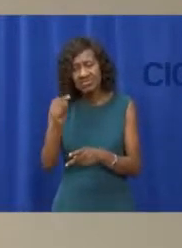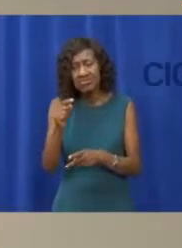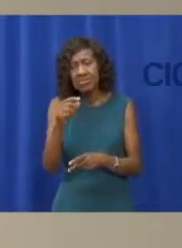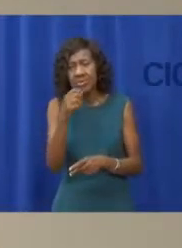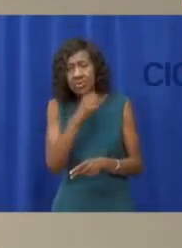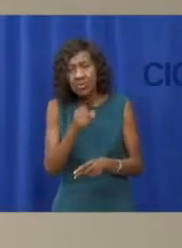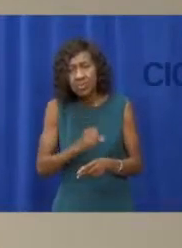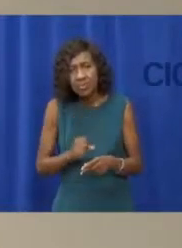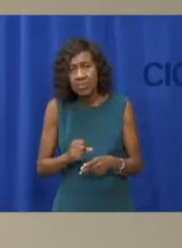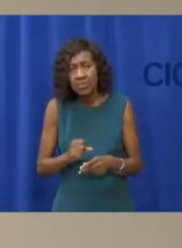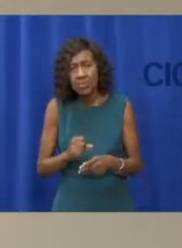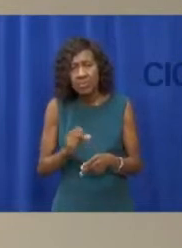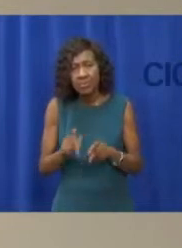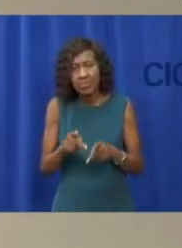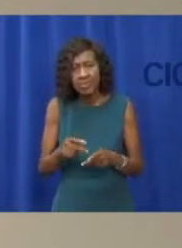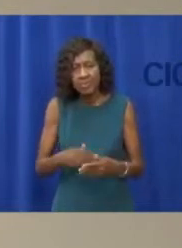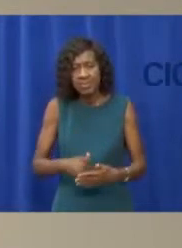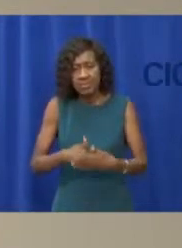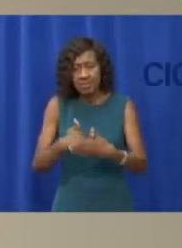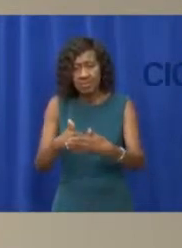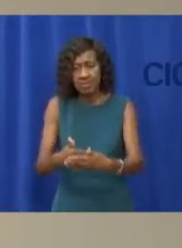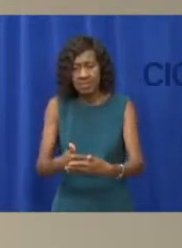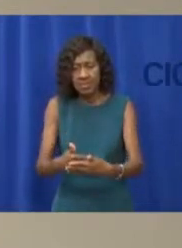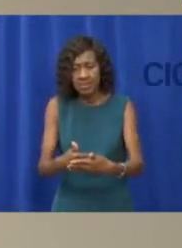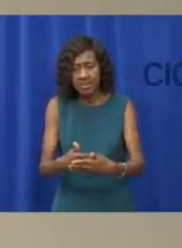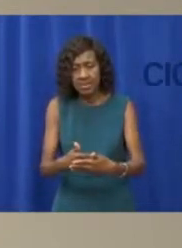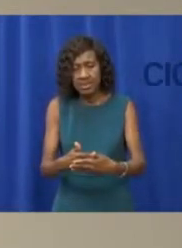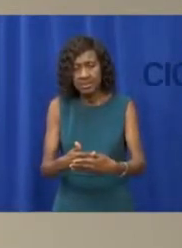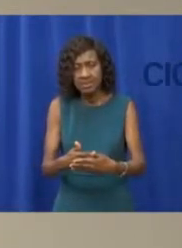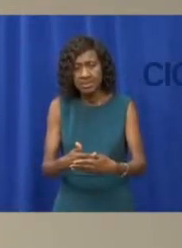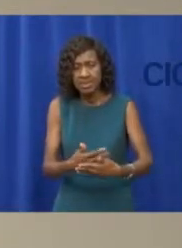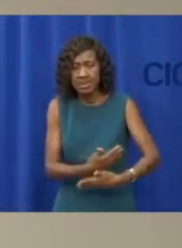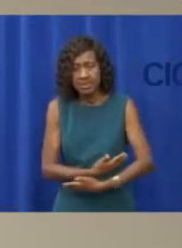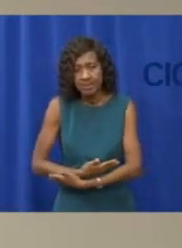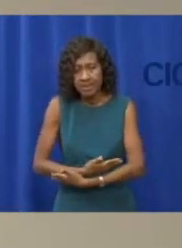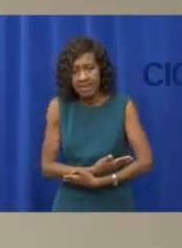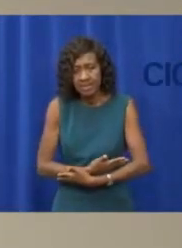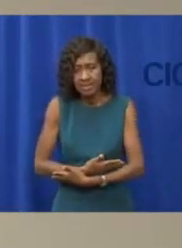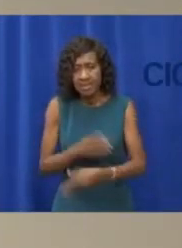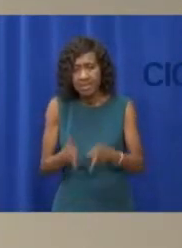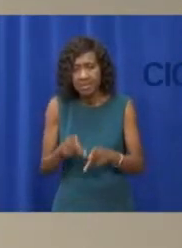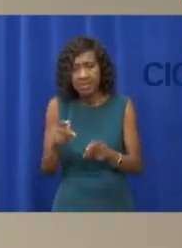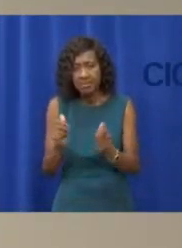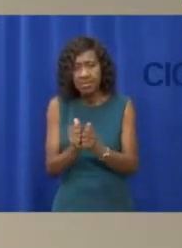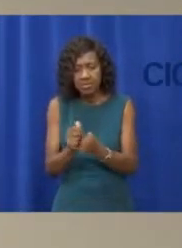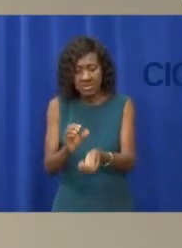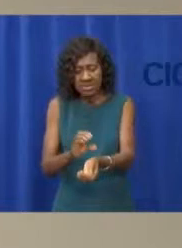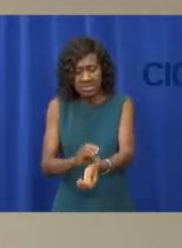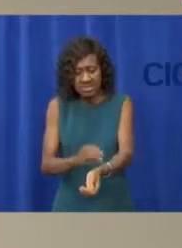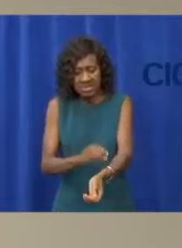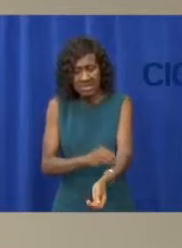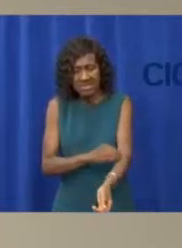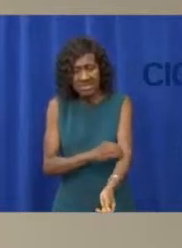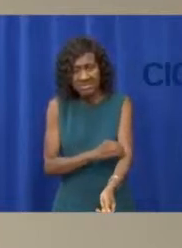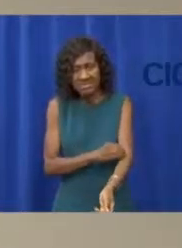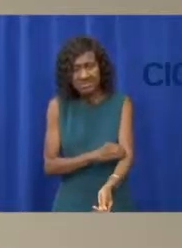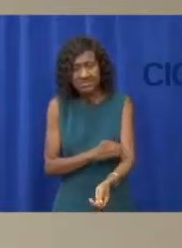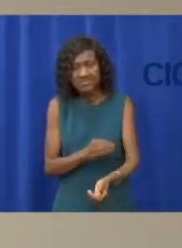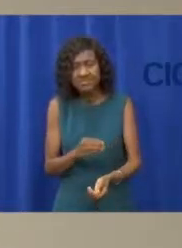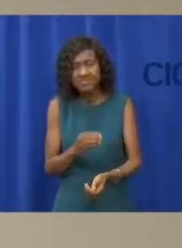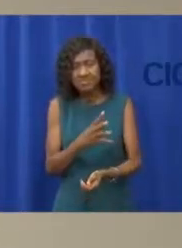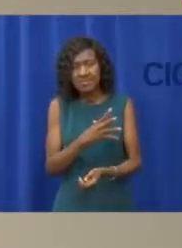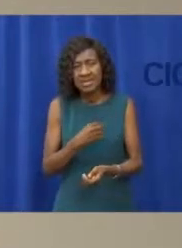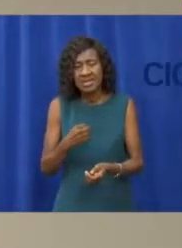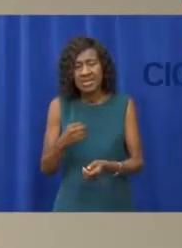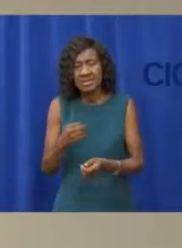elderly, pregnant, mothers, babies, persons with cancer, those immunocompromised,